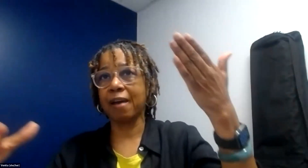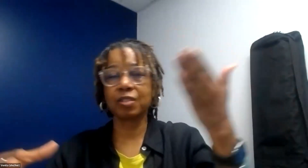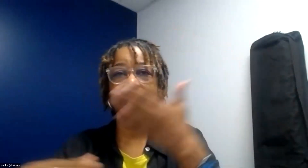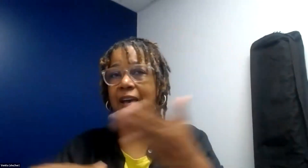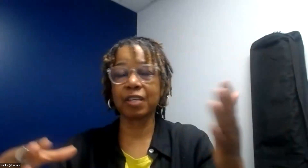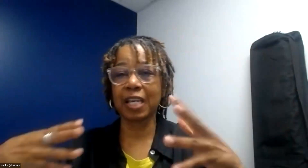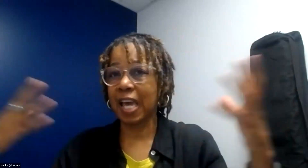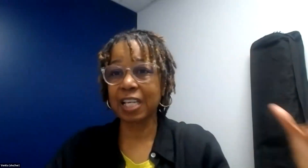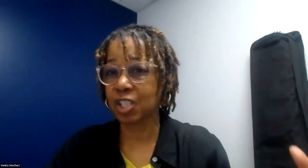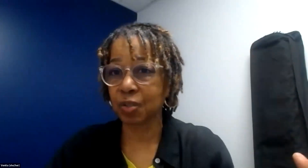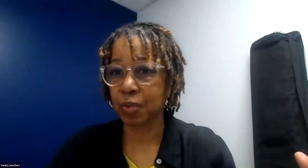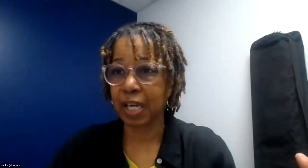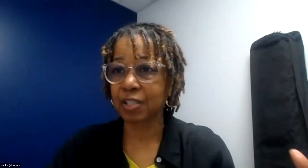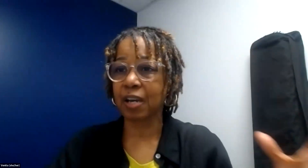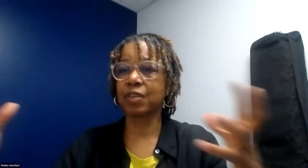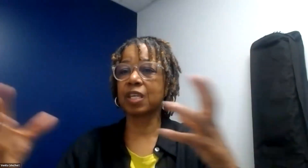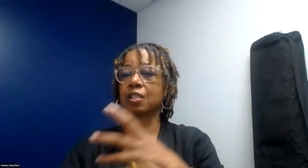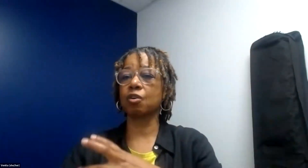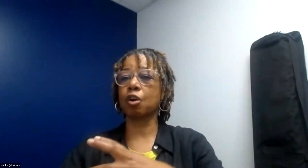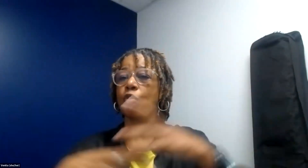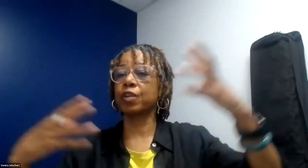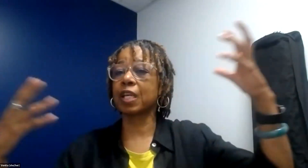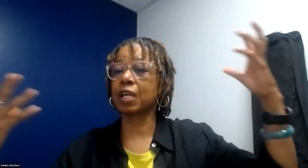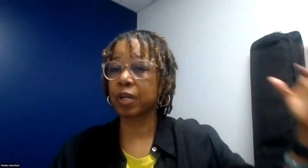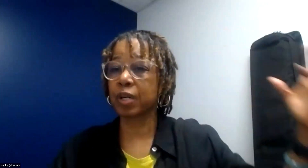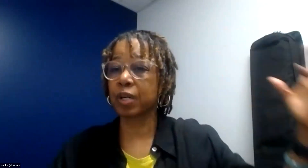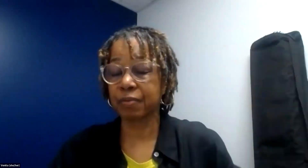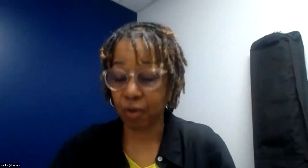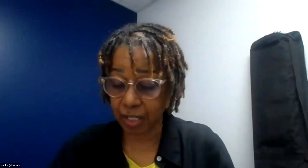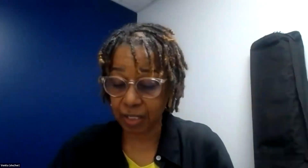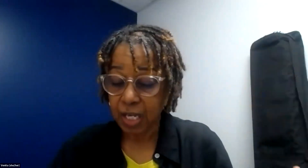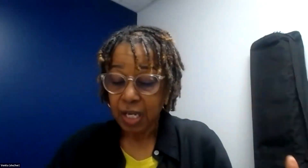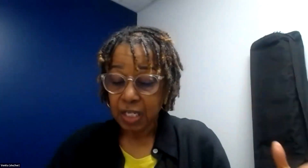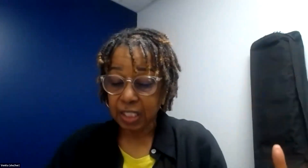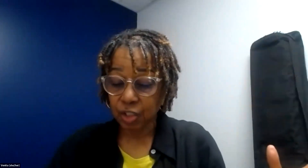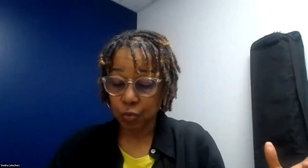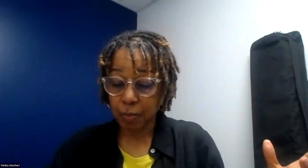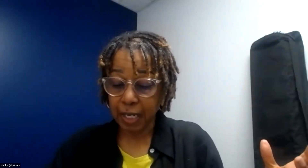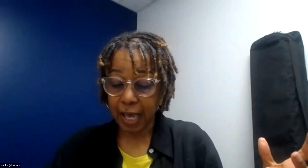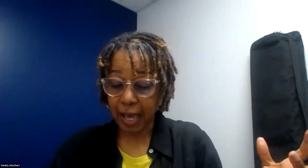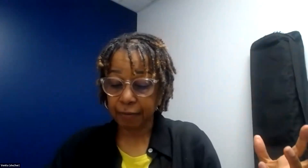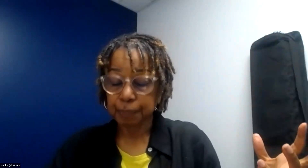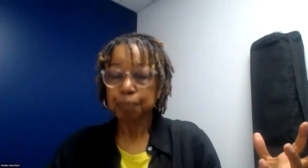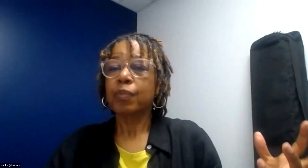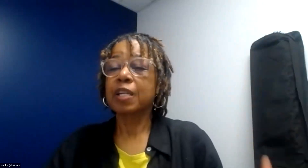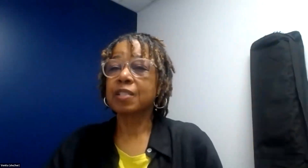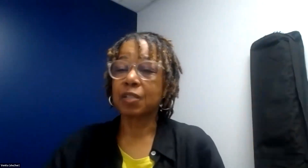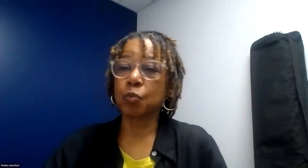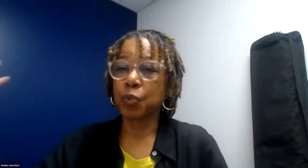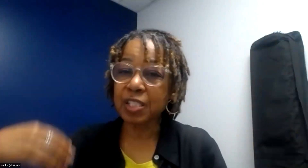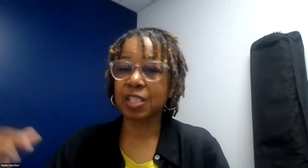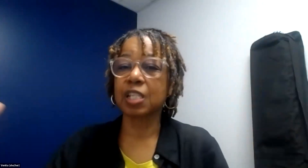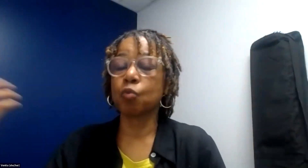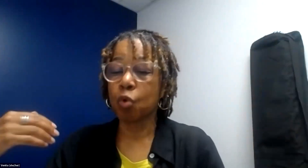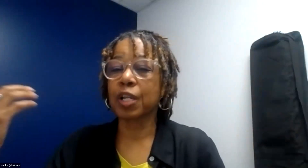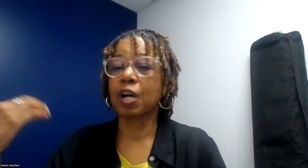we're having to navigate aging with HIV and long COVID and whatever other chronic conditions we might have, is that